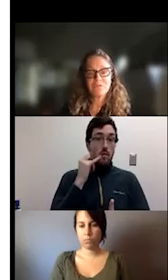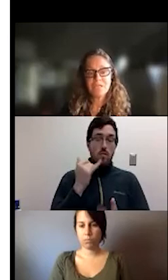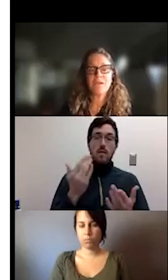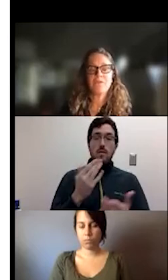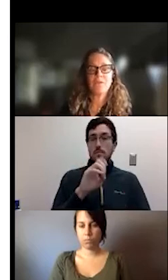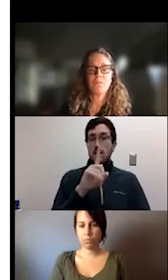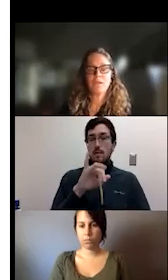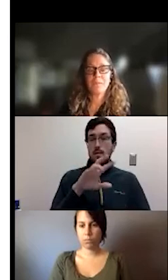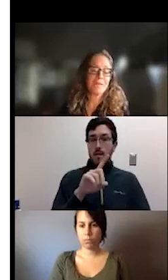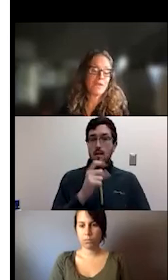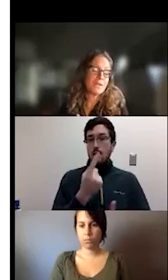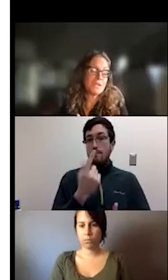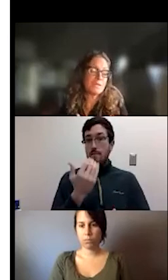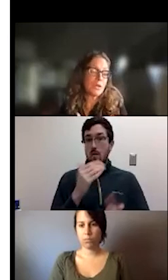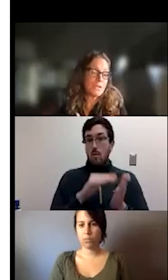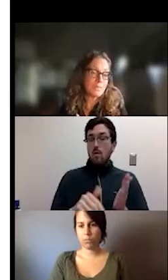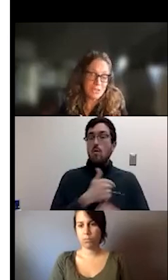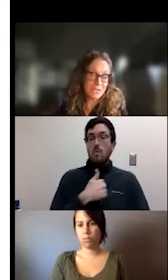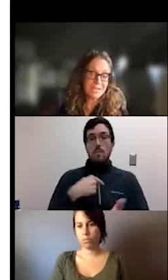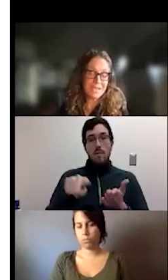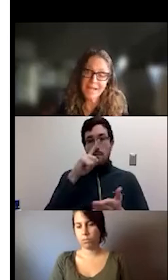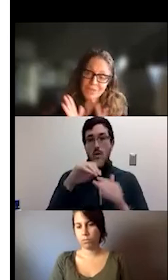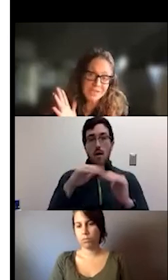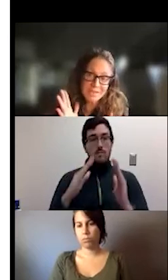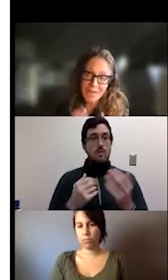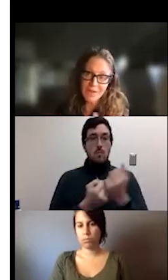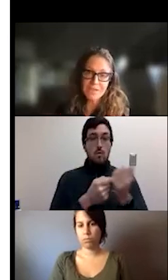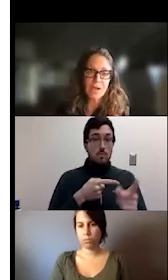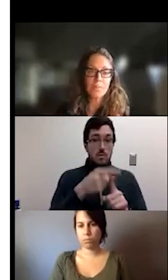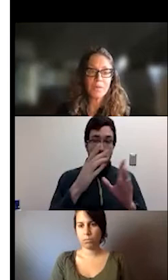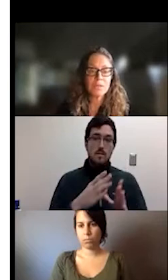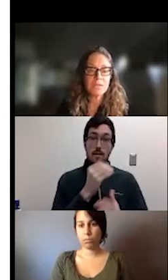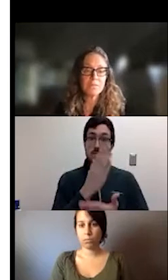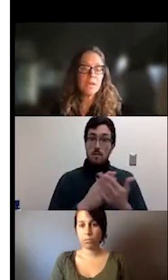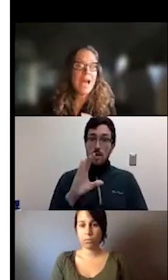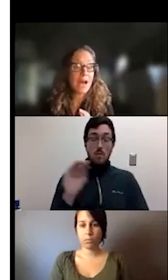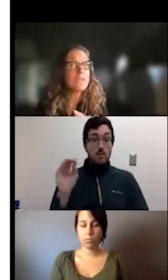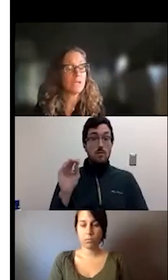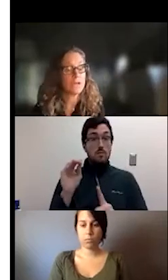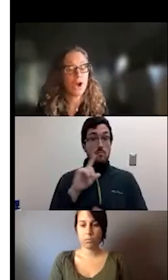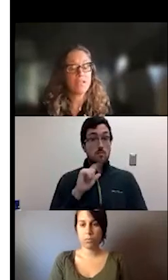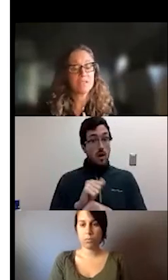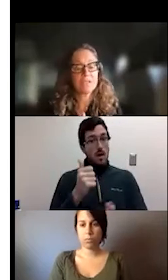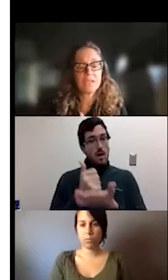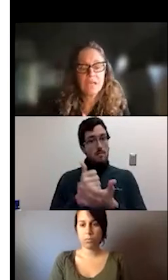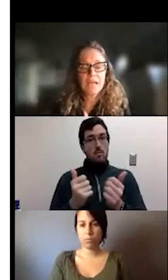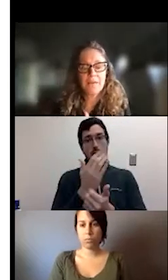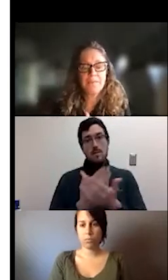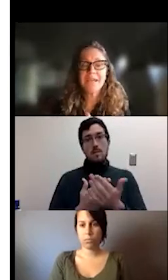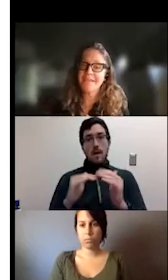Medicaid 1115 waiver, we are paying for housing support specialists. And actually in some counties, they're helping with some housing